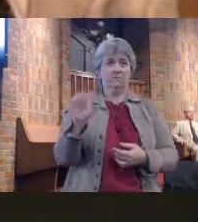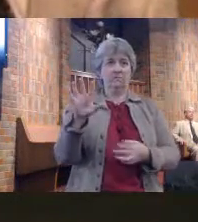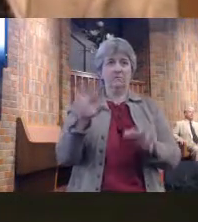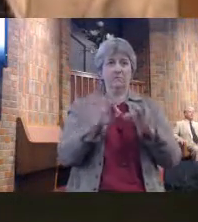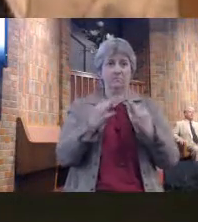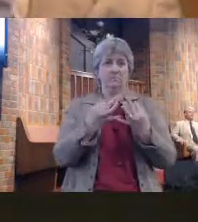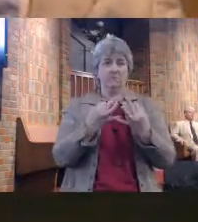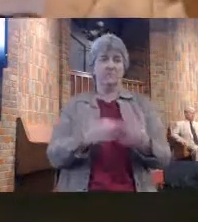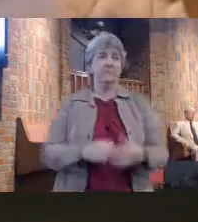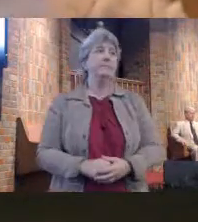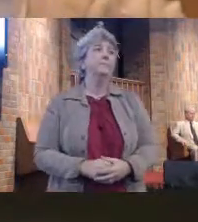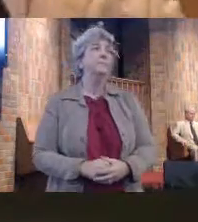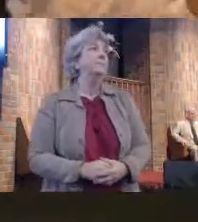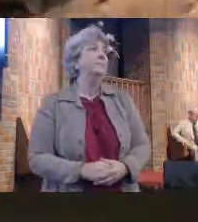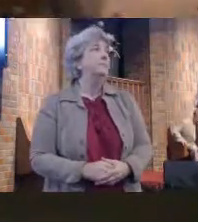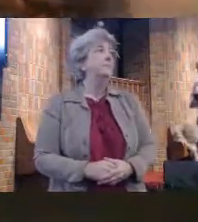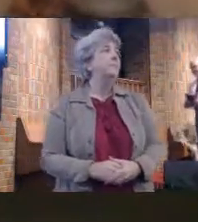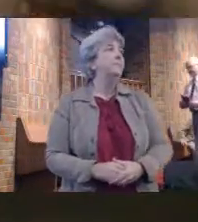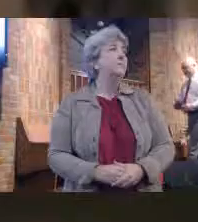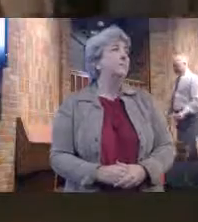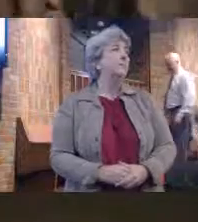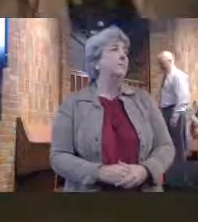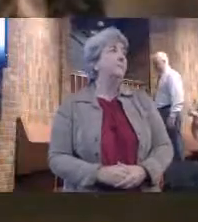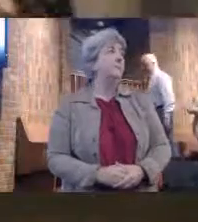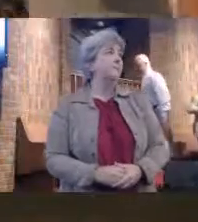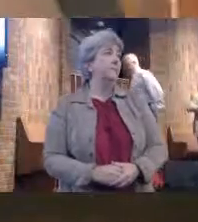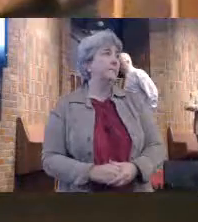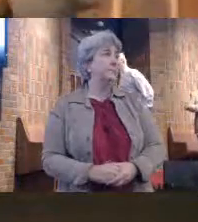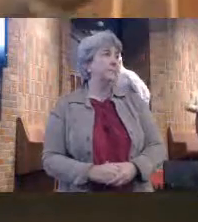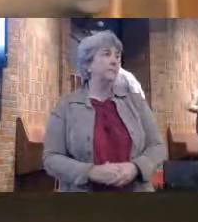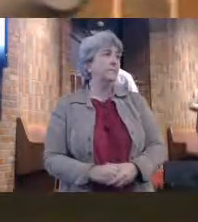Begin our worshiping with prayer.